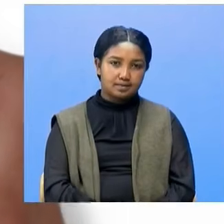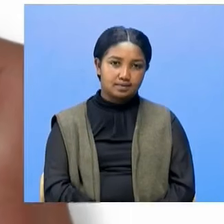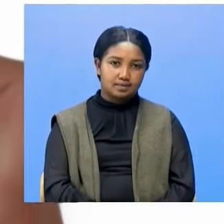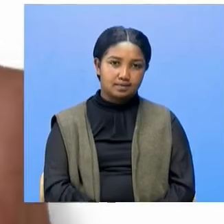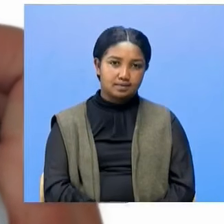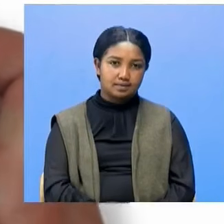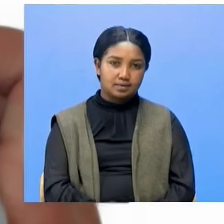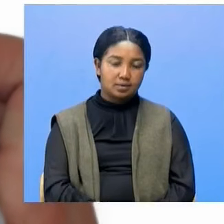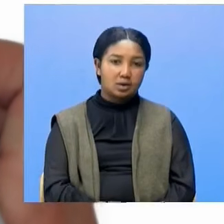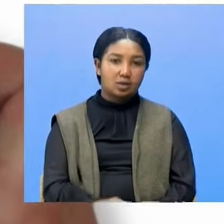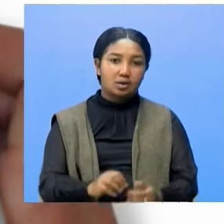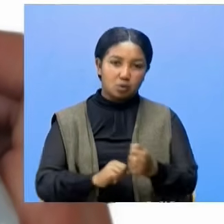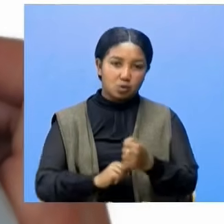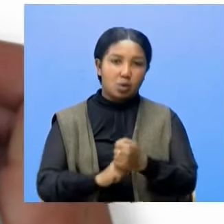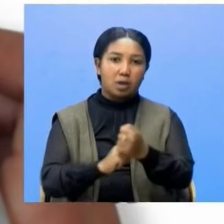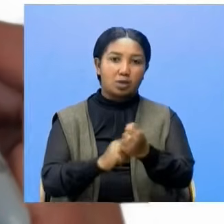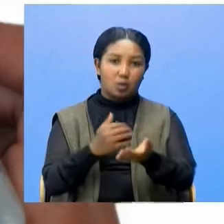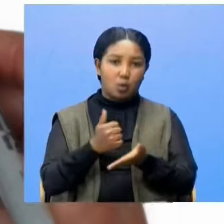money